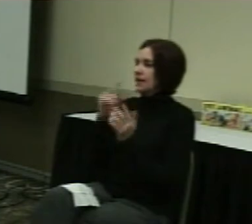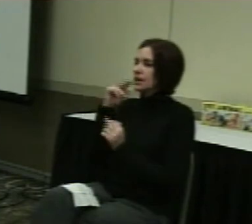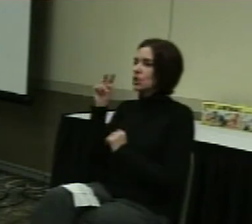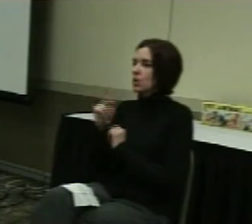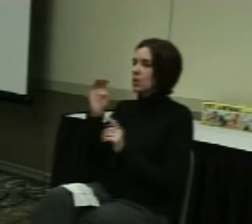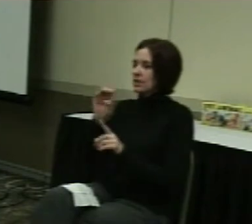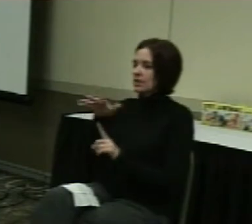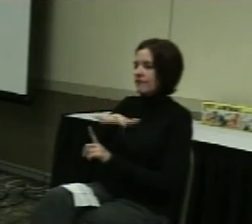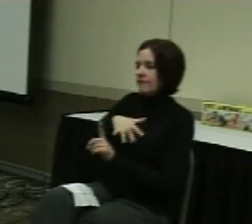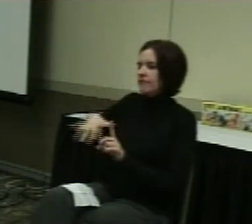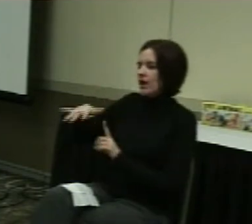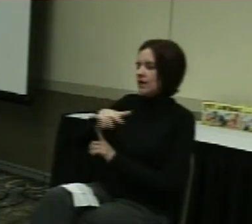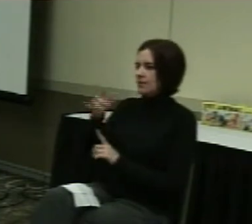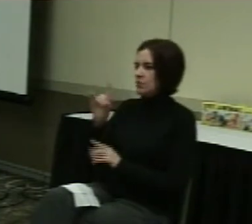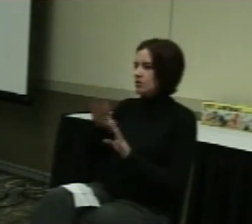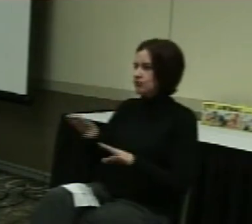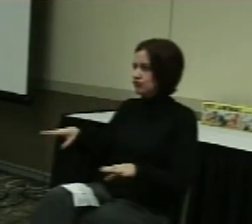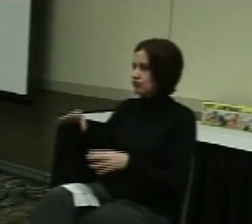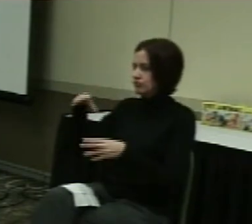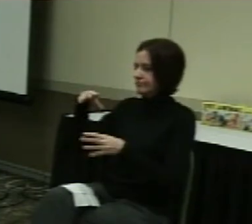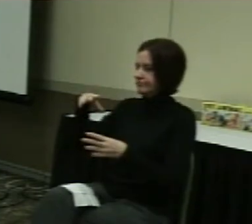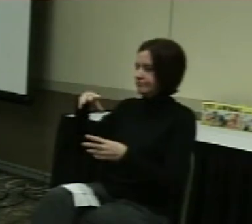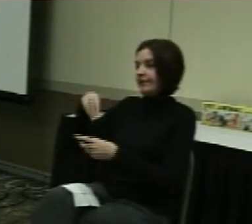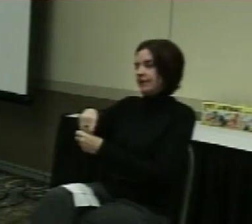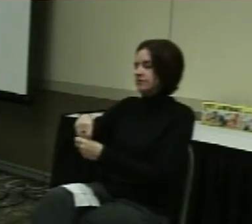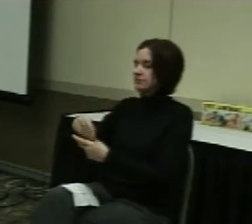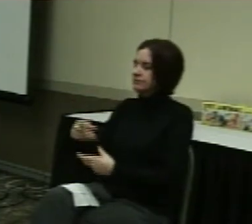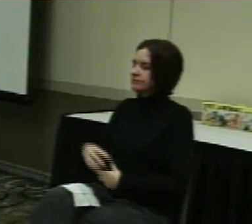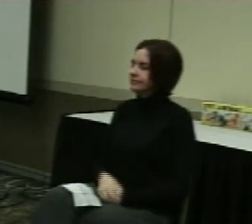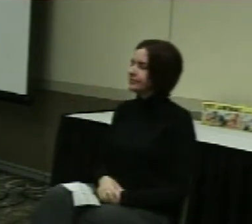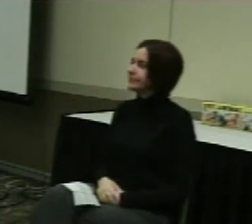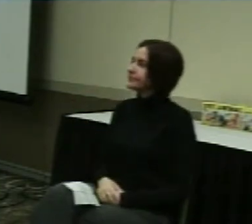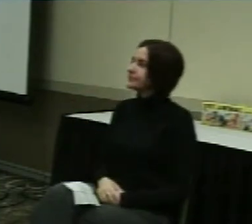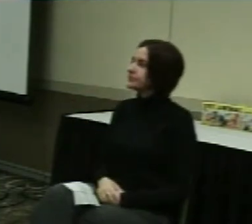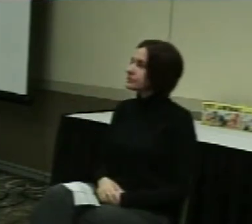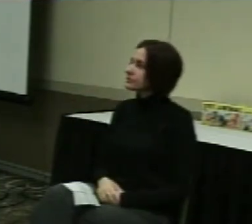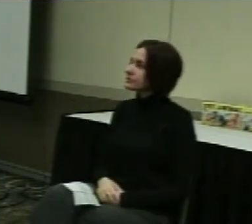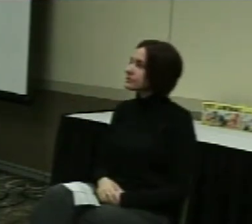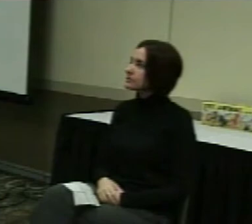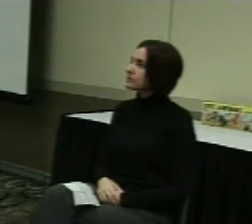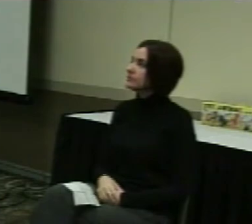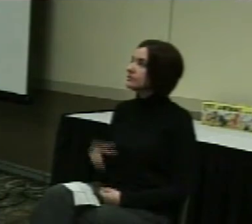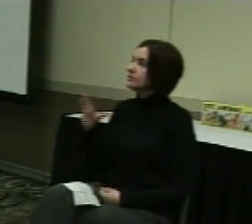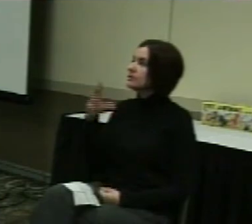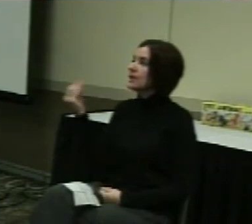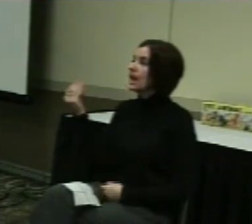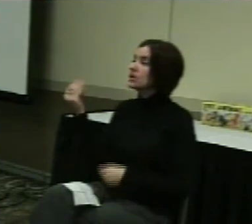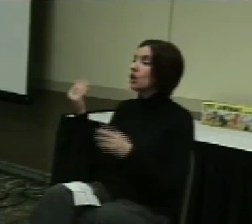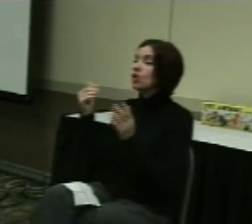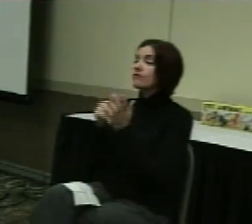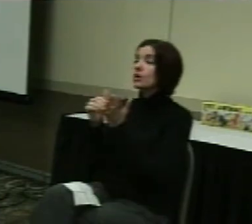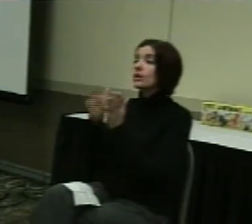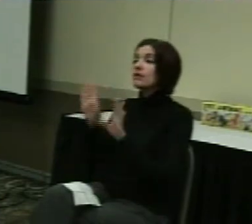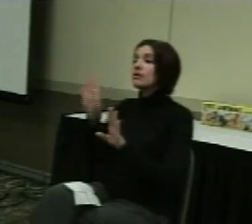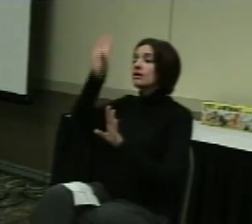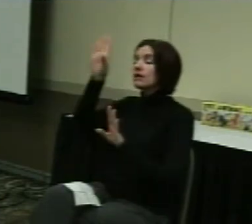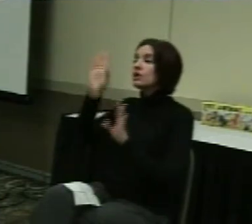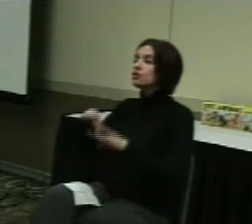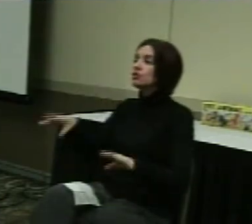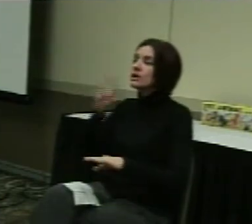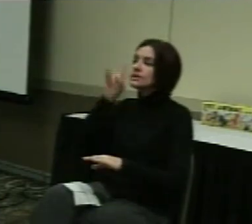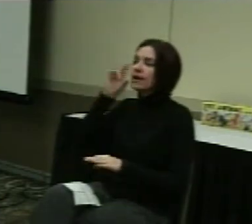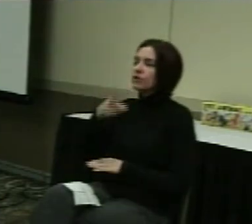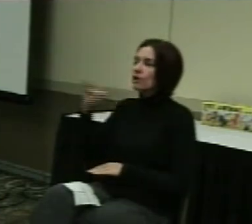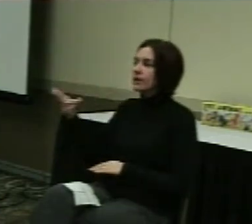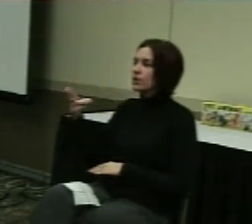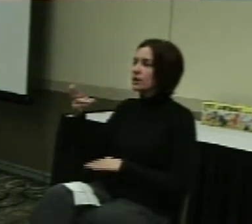the environments that our children are in. And so very frequently, raise your hands, those of you who are working with children who are deaf